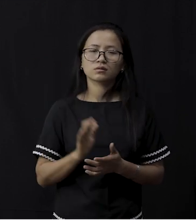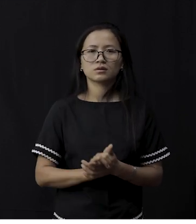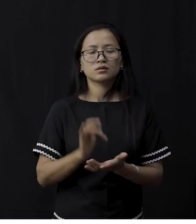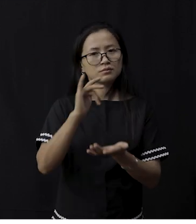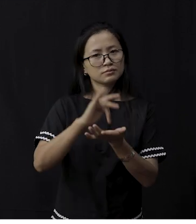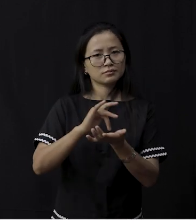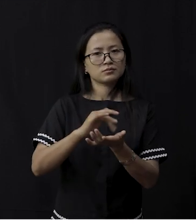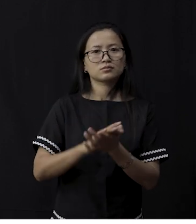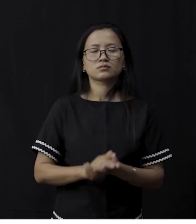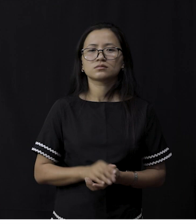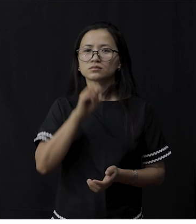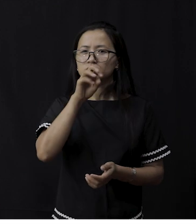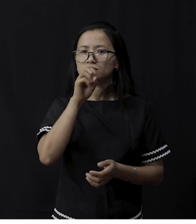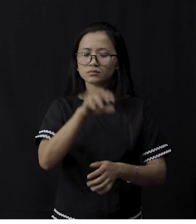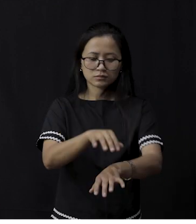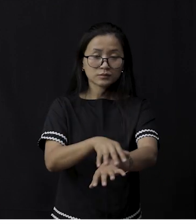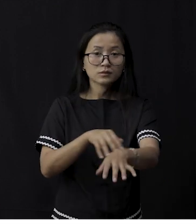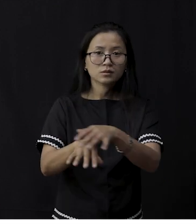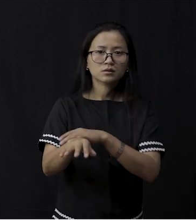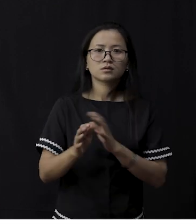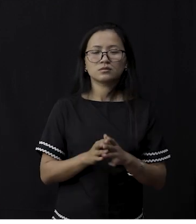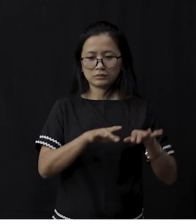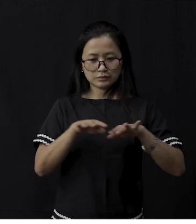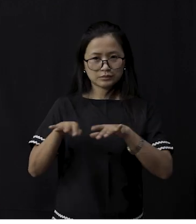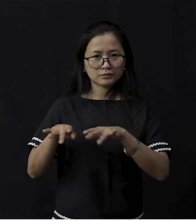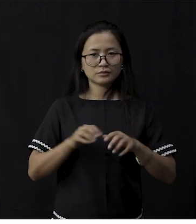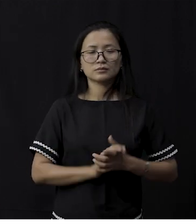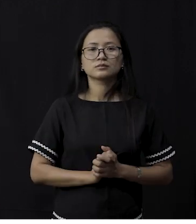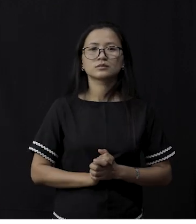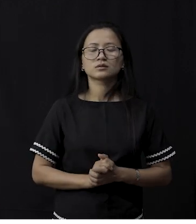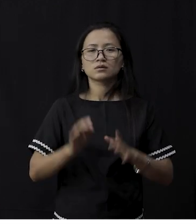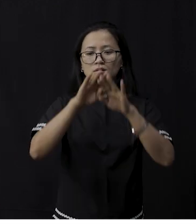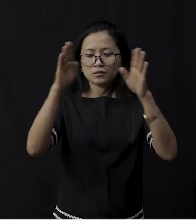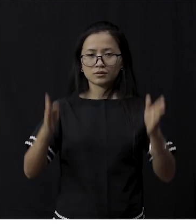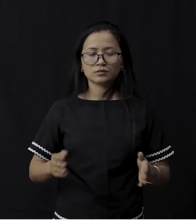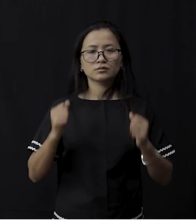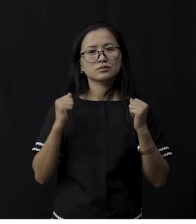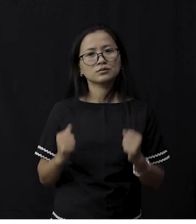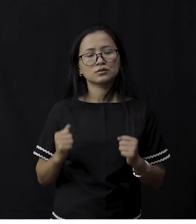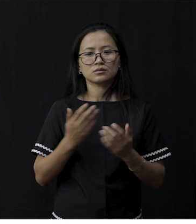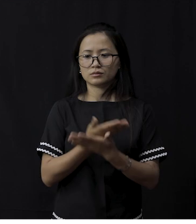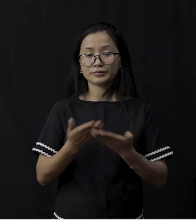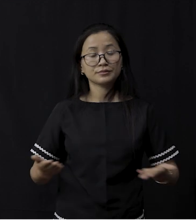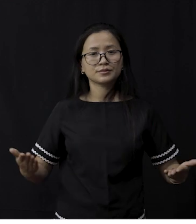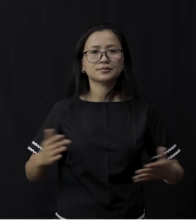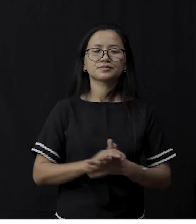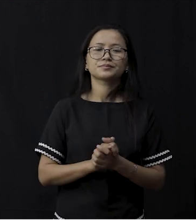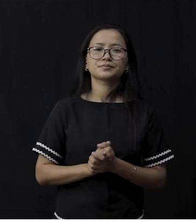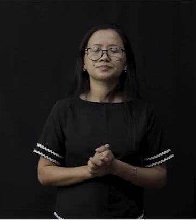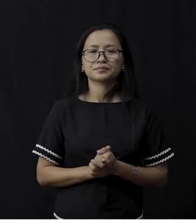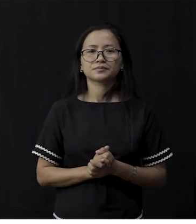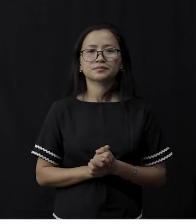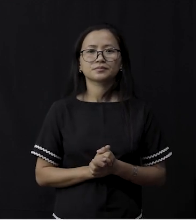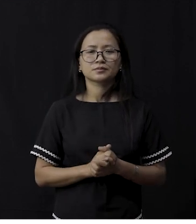again a place. Dog is an animal. Computer. So computer is a thing. Chair, again a thing. Then